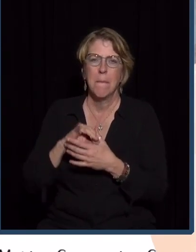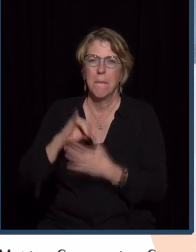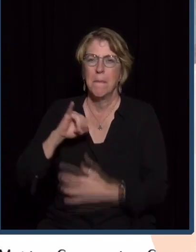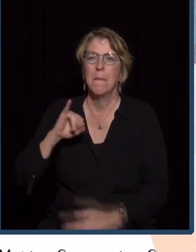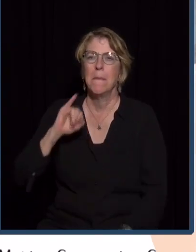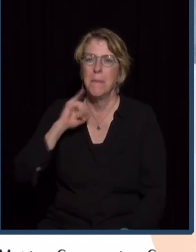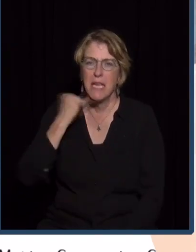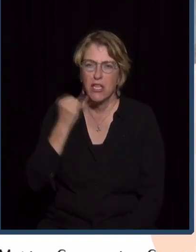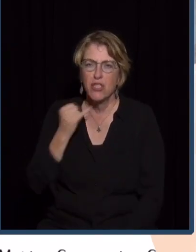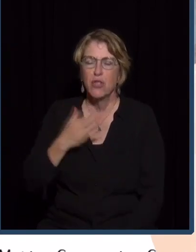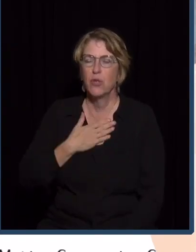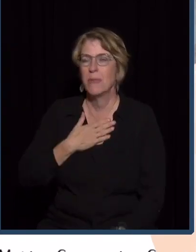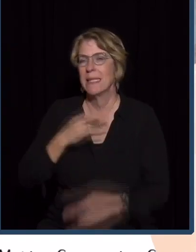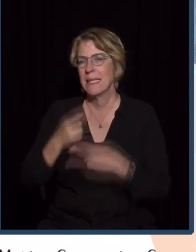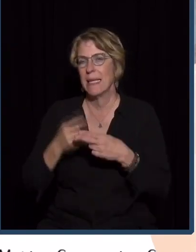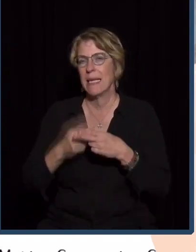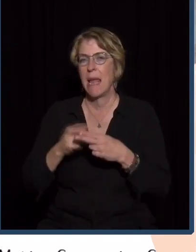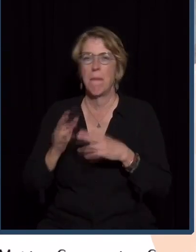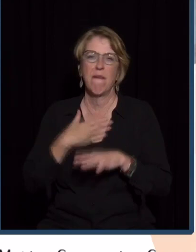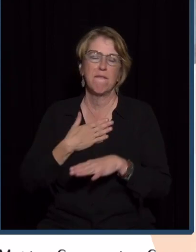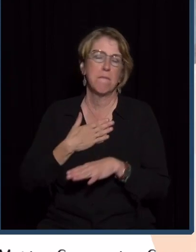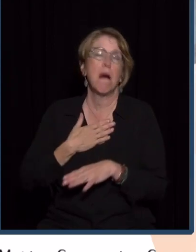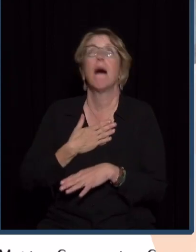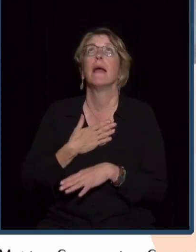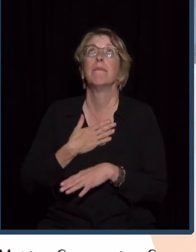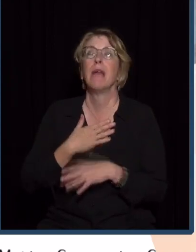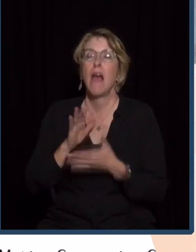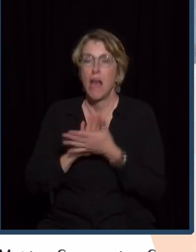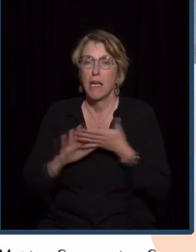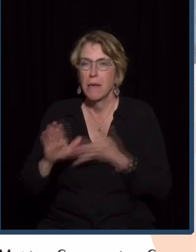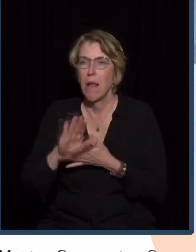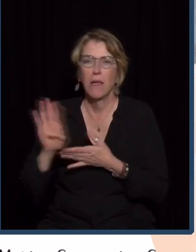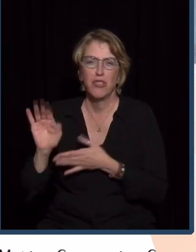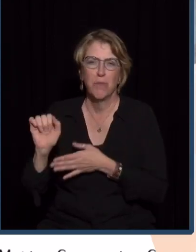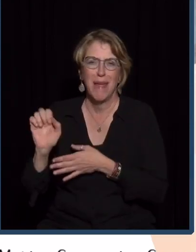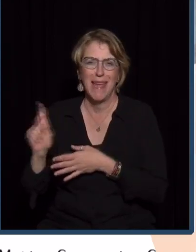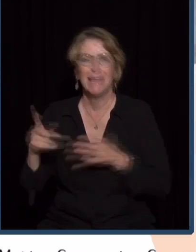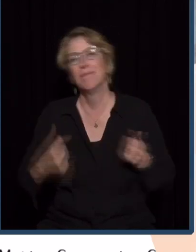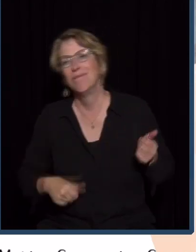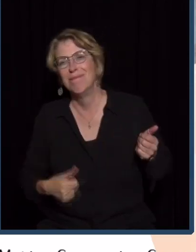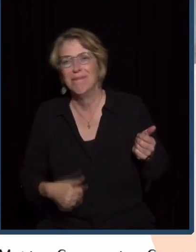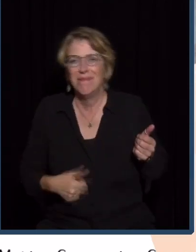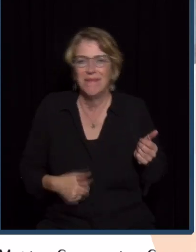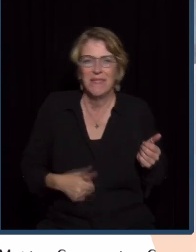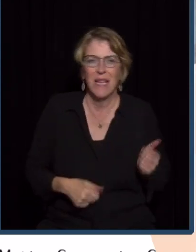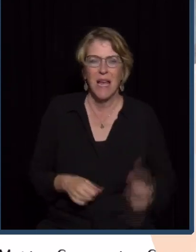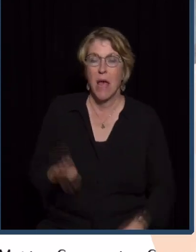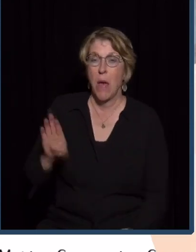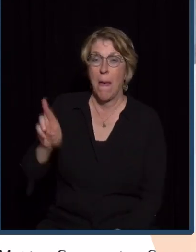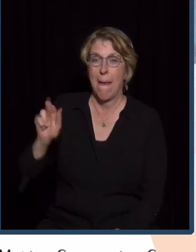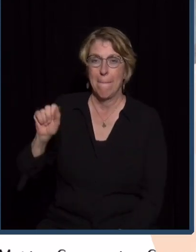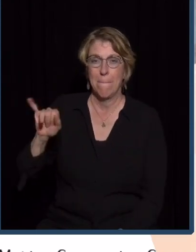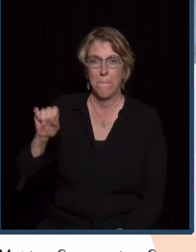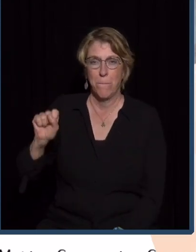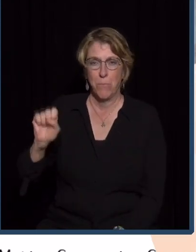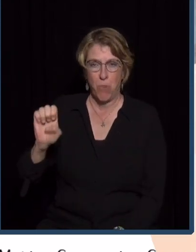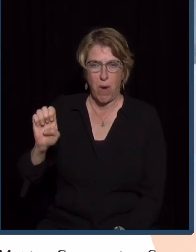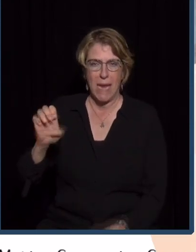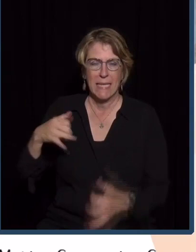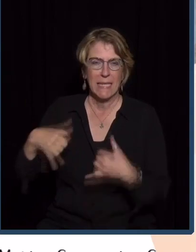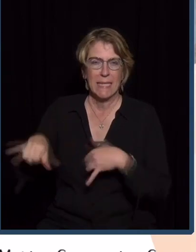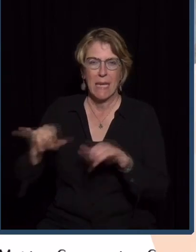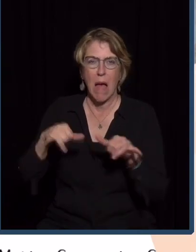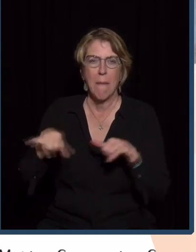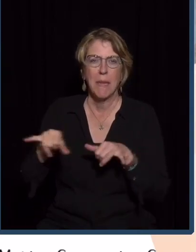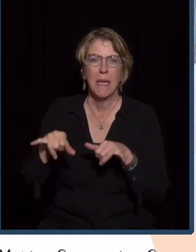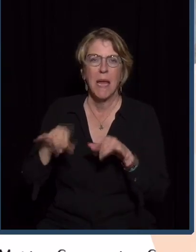terrific. That is awesome. Kind of a ska situation. I like it. Braising is very common technique, but what a treat